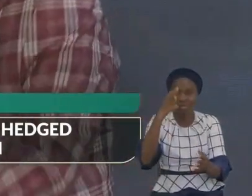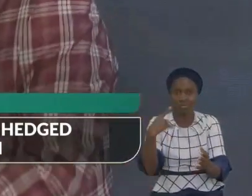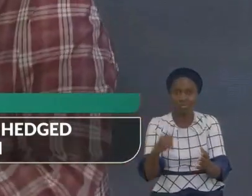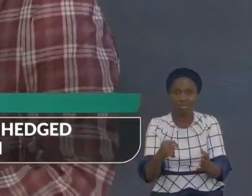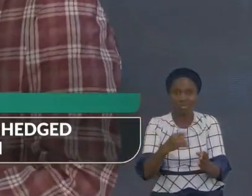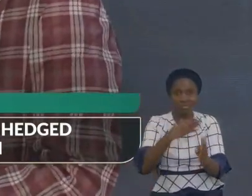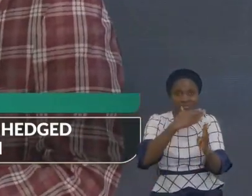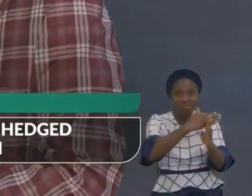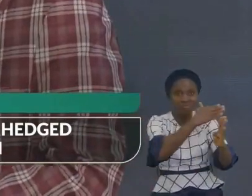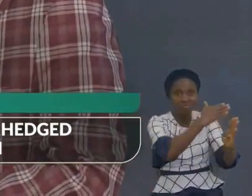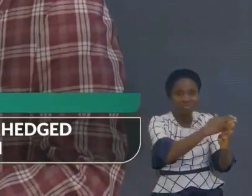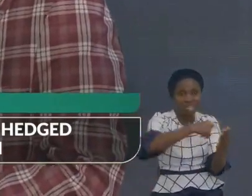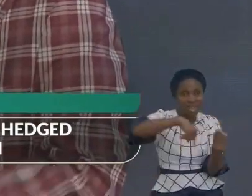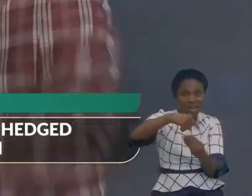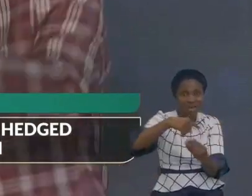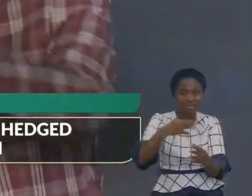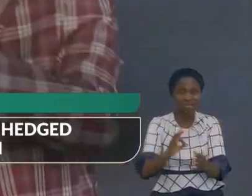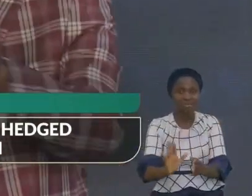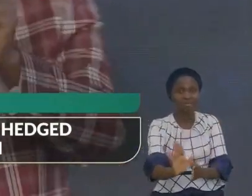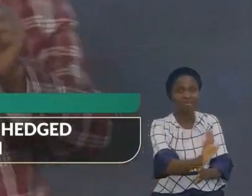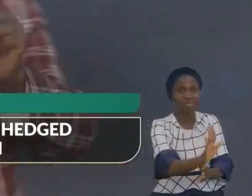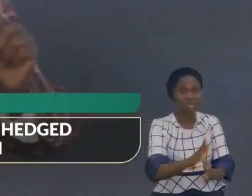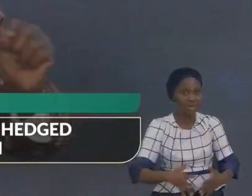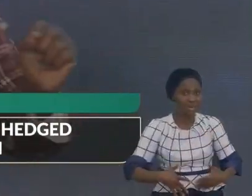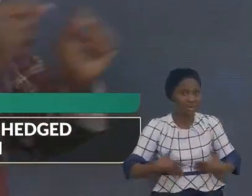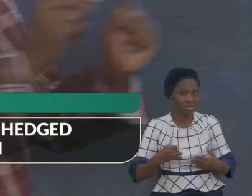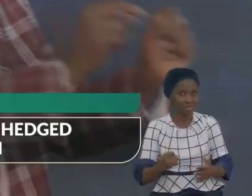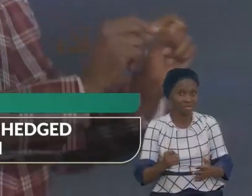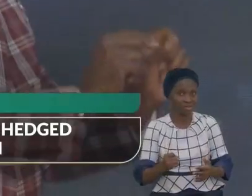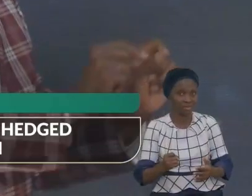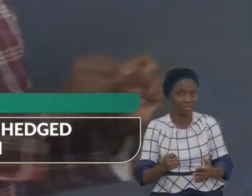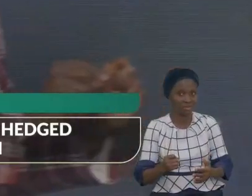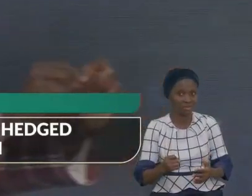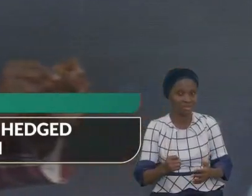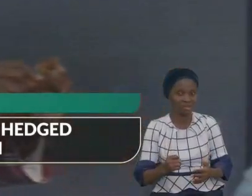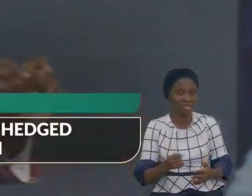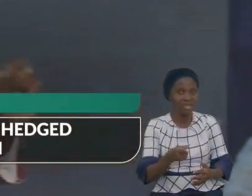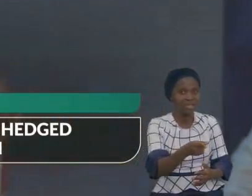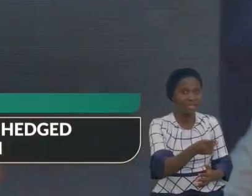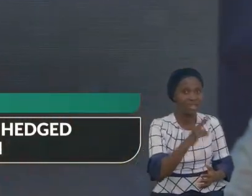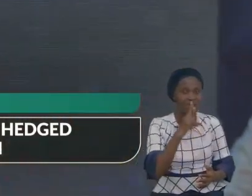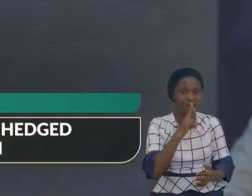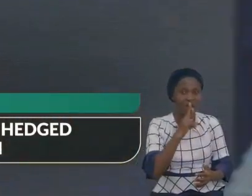they're limited. It's like when you tie a goat